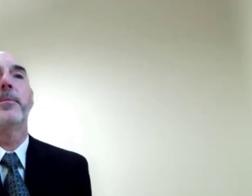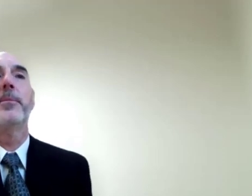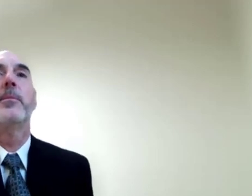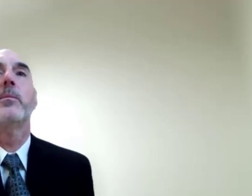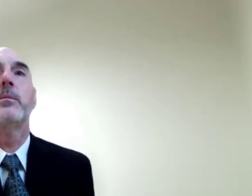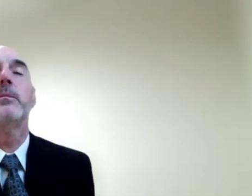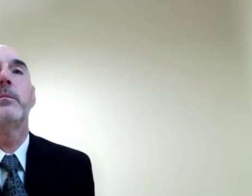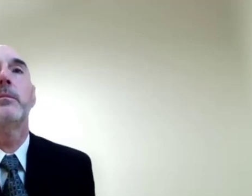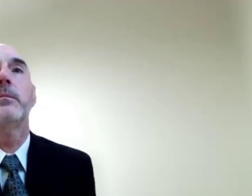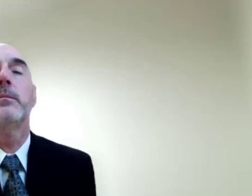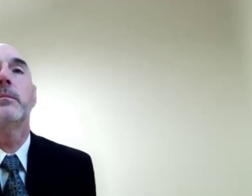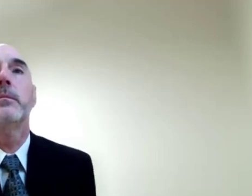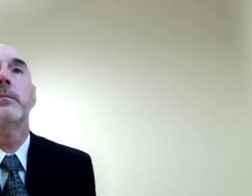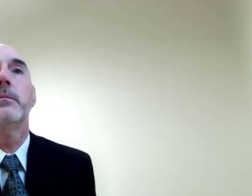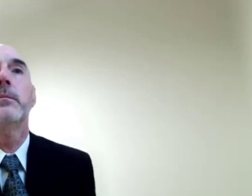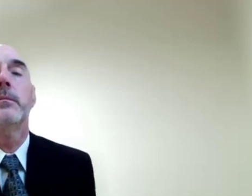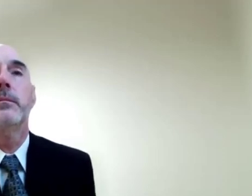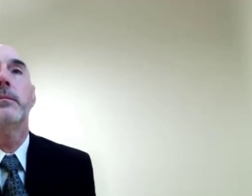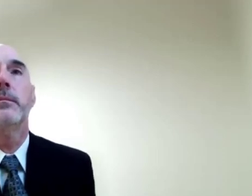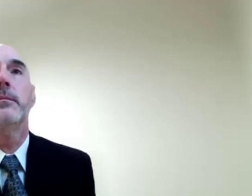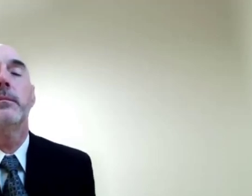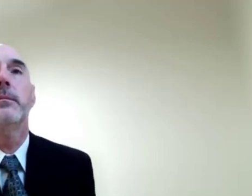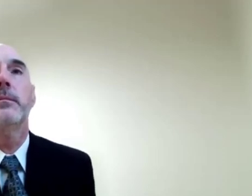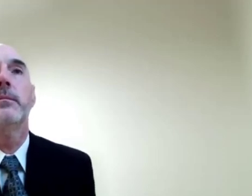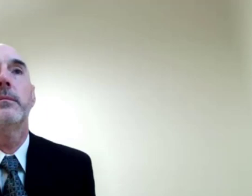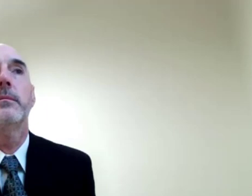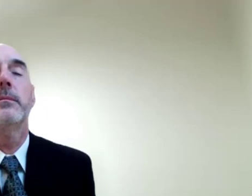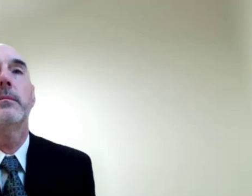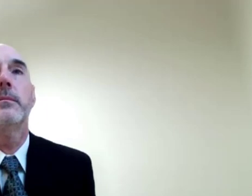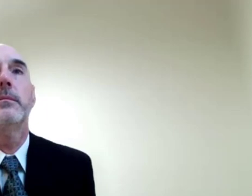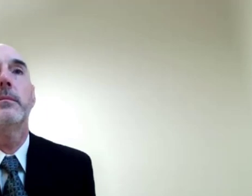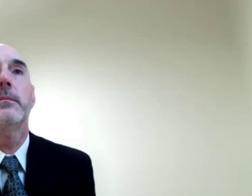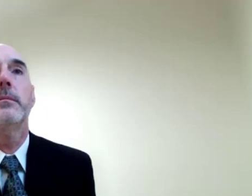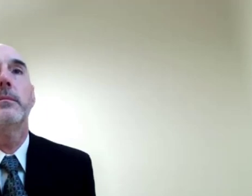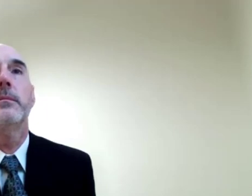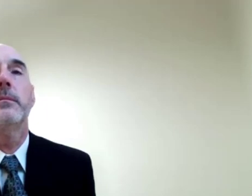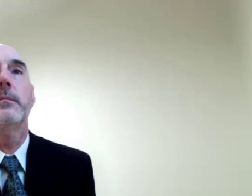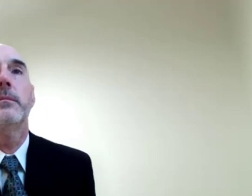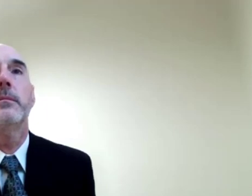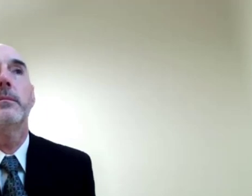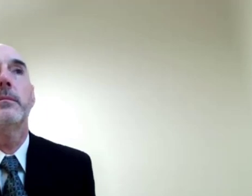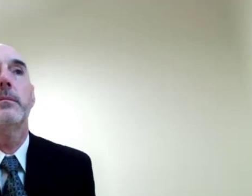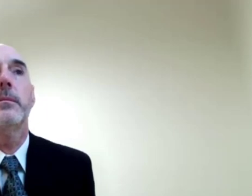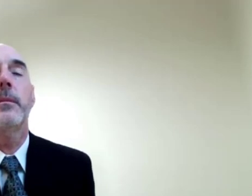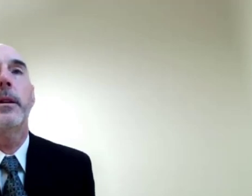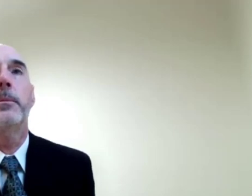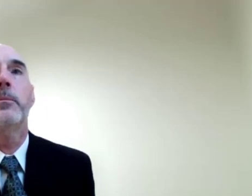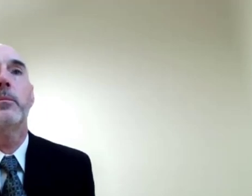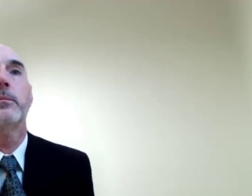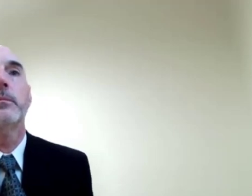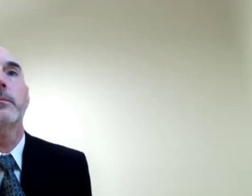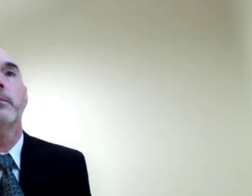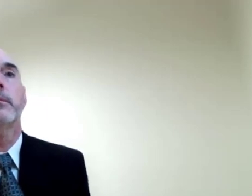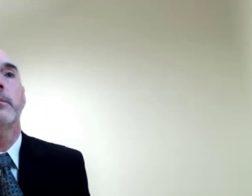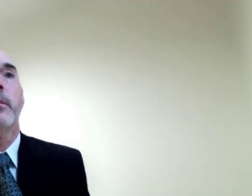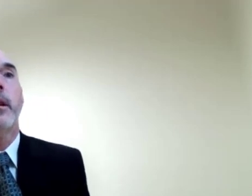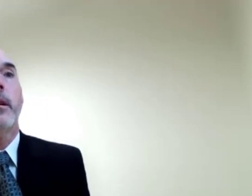Right. that, when we see cases like that, there's no standing there for legal action. Yeah.